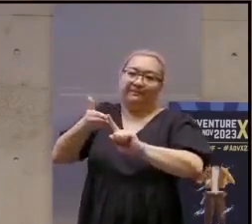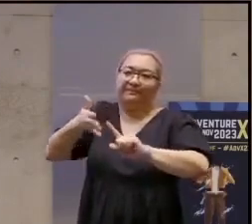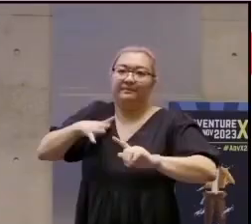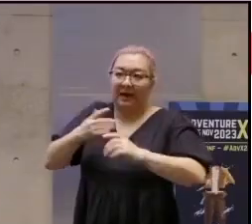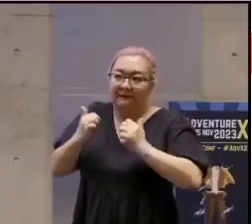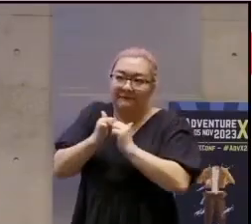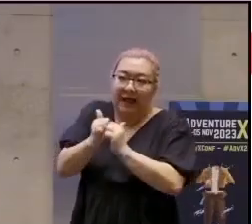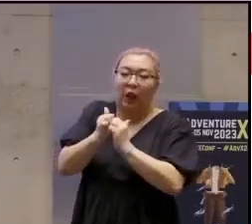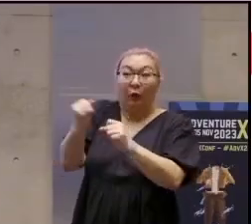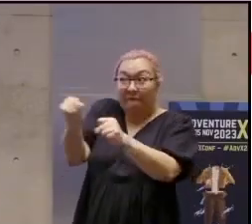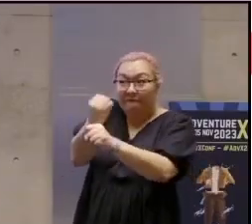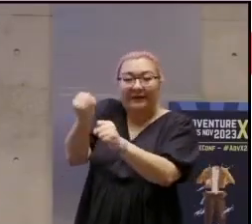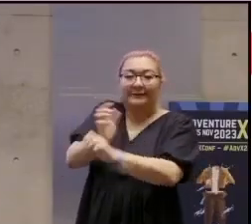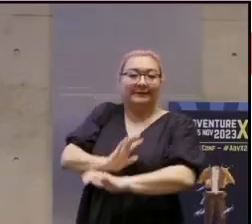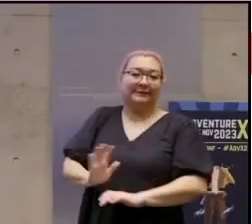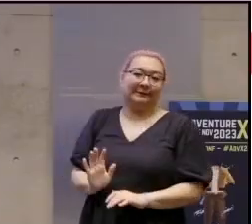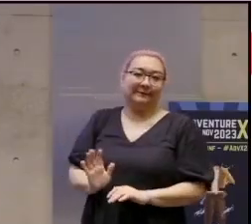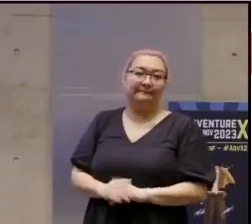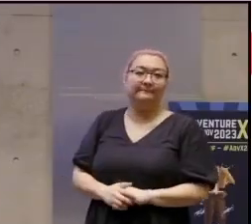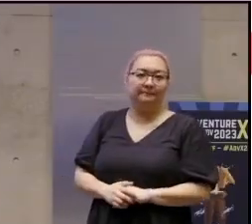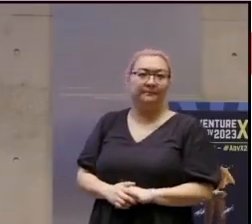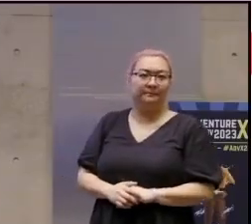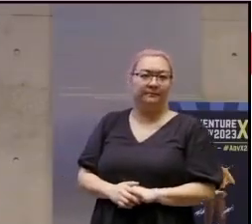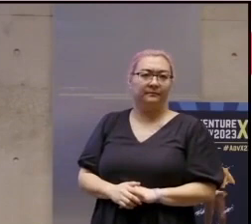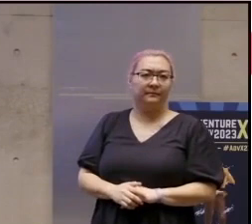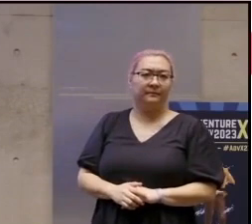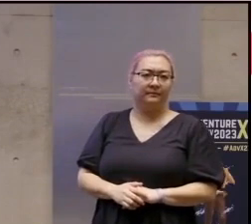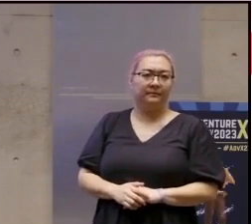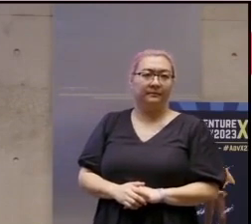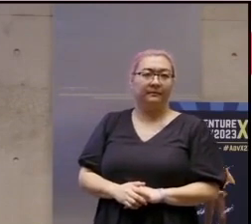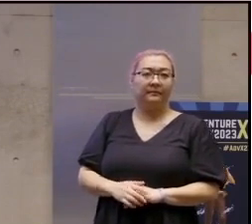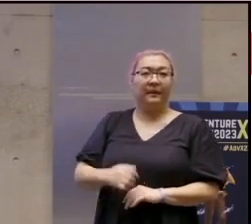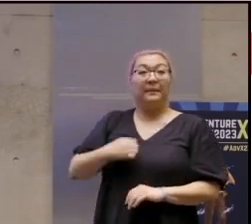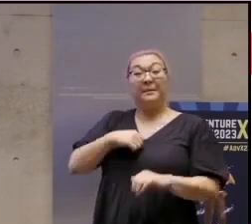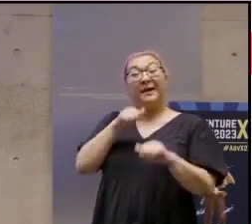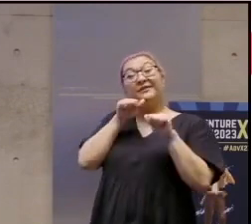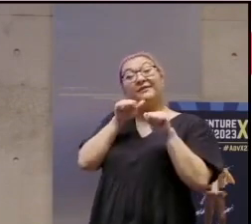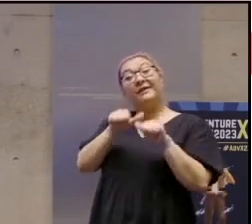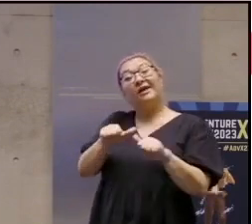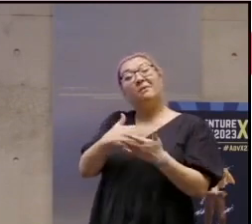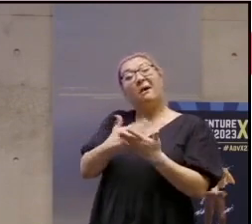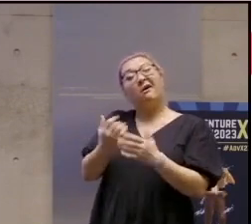But my favorite bit about making Will Always Have Paris was that